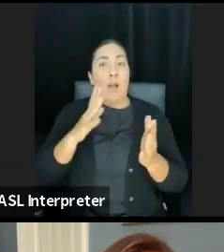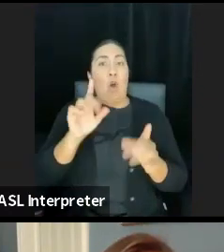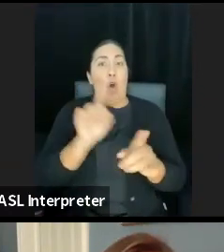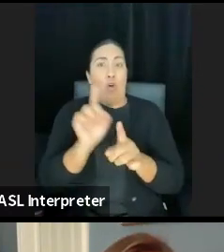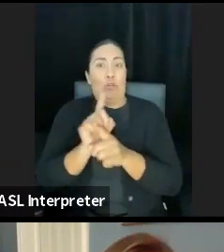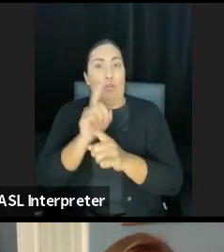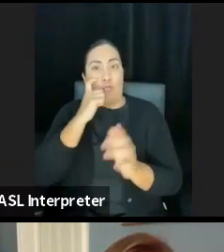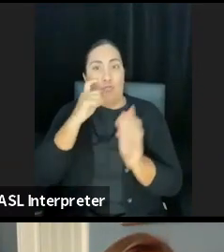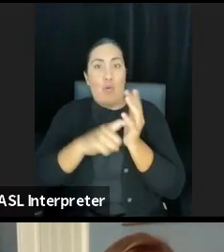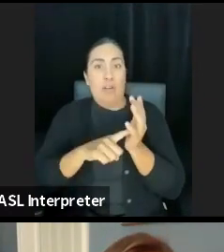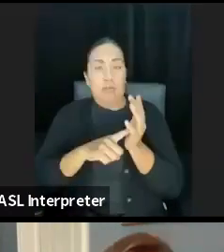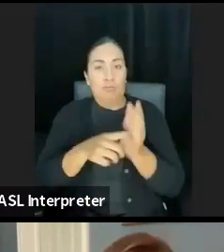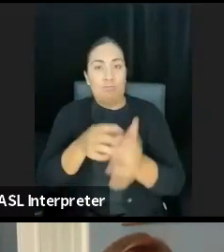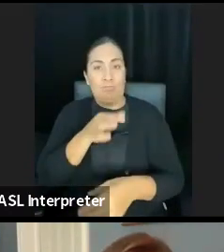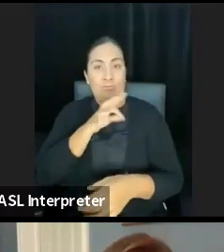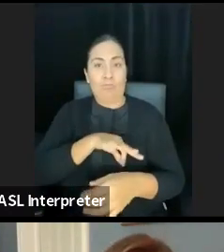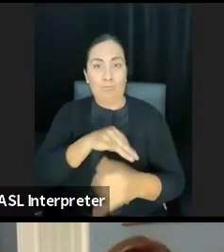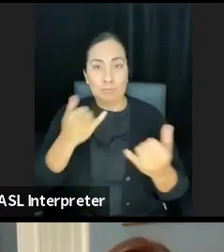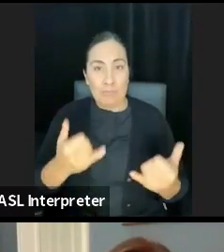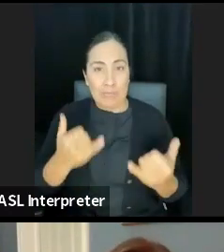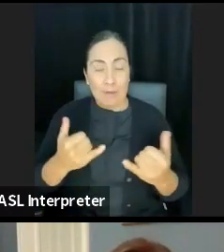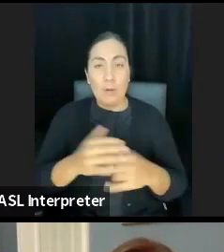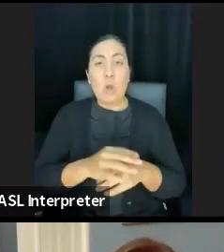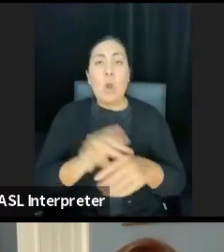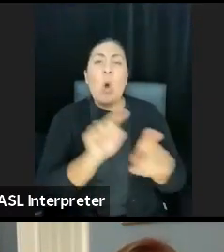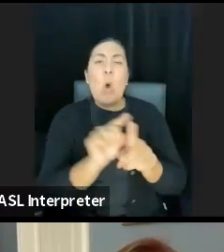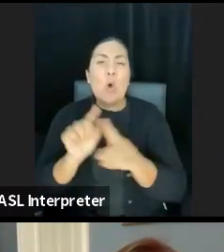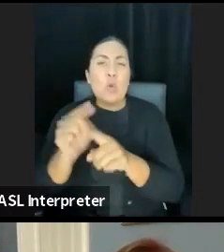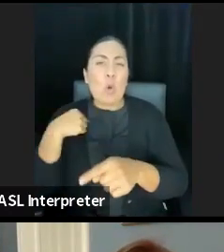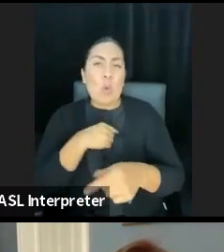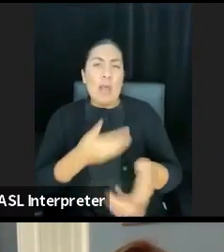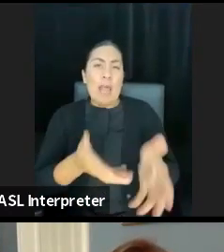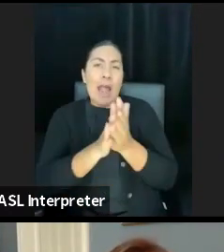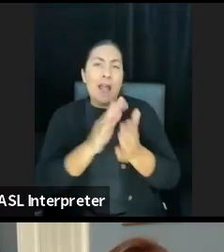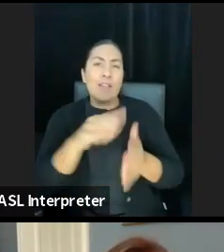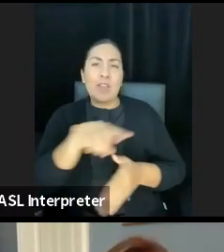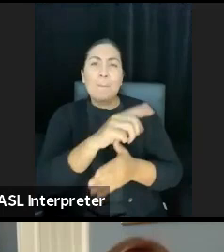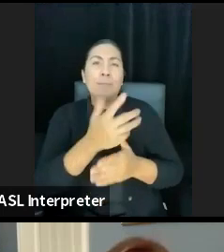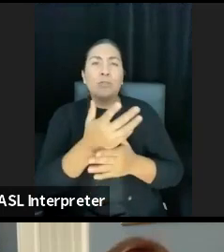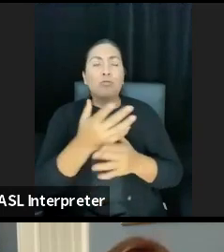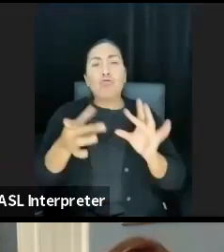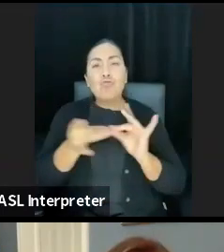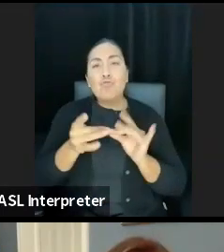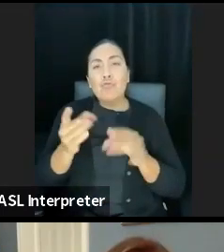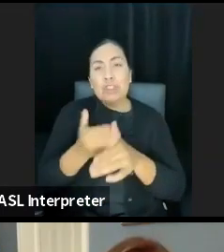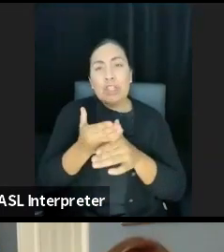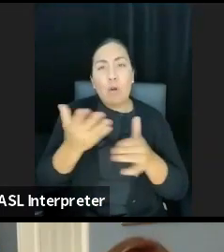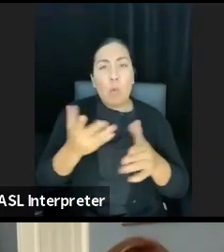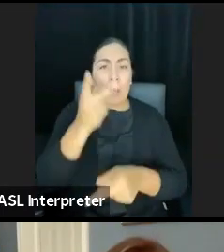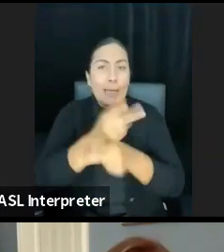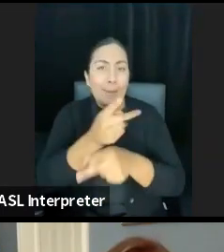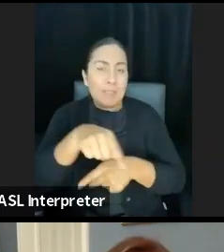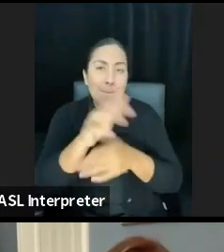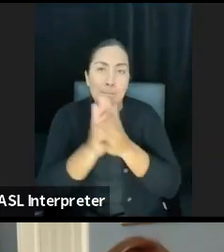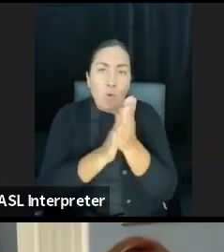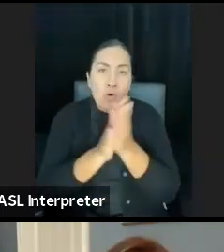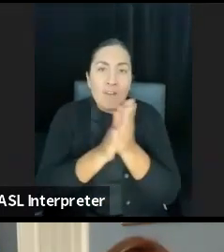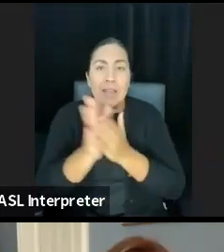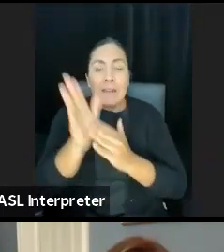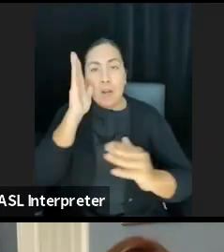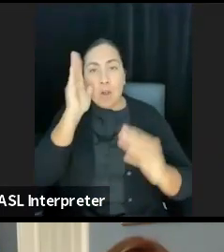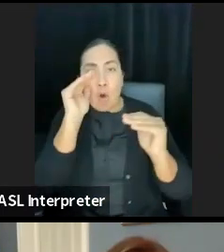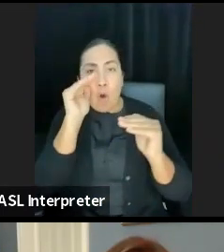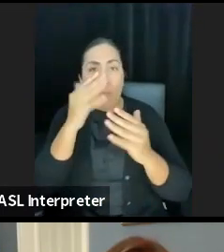asked them to talk a little bit about what keeps them motivated, what's giving them hope, and or to what legacies do they attribute their work and